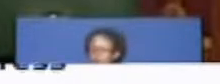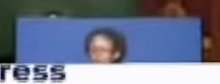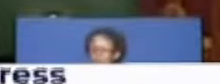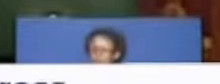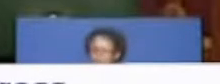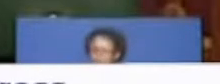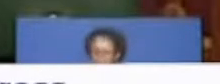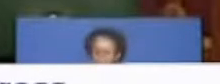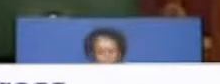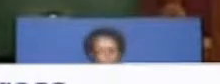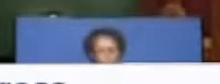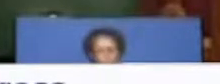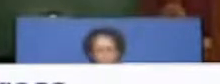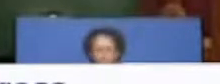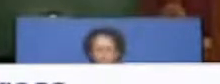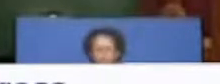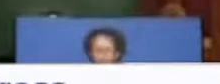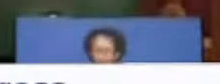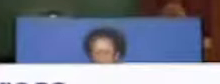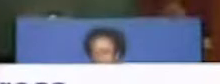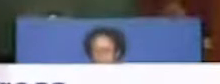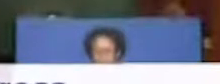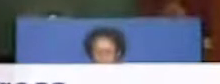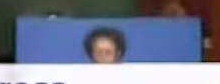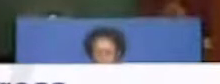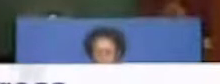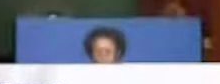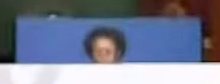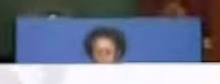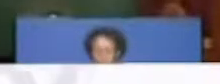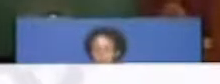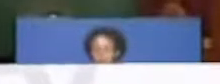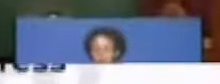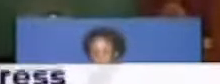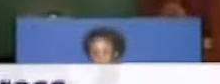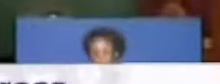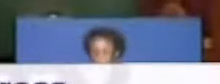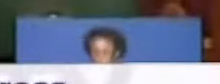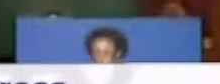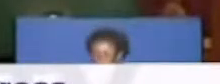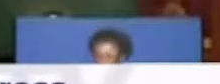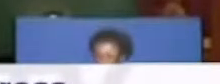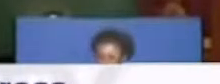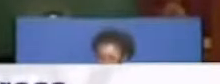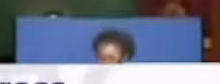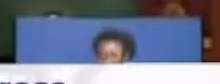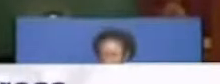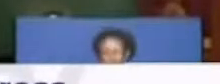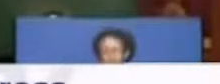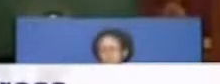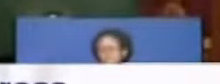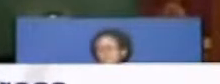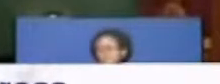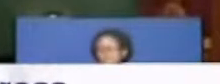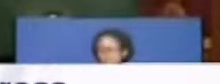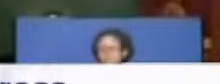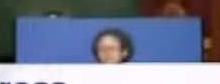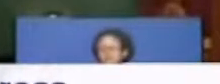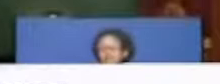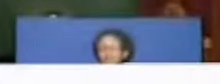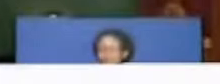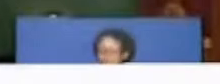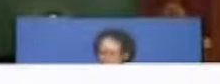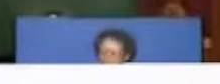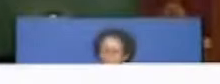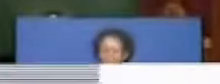land registration process. In addition, we have adopted e-payment, e-filing, and e-service